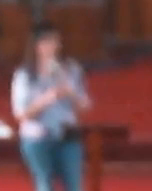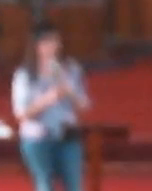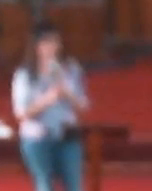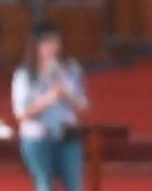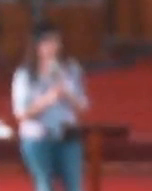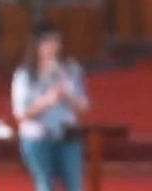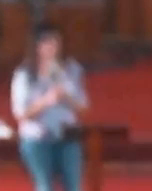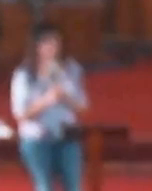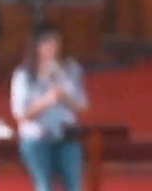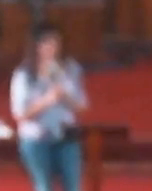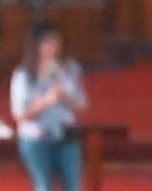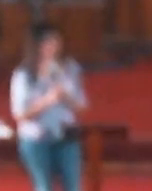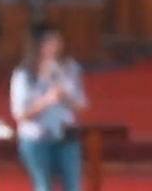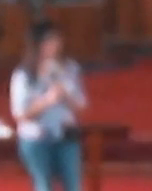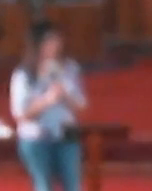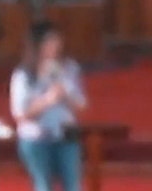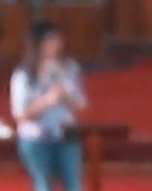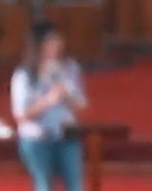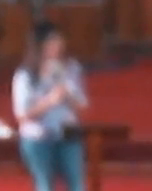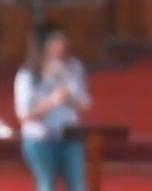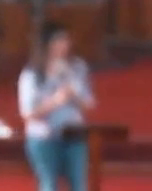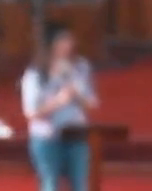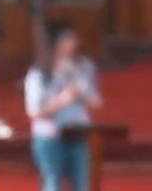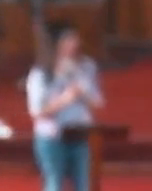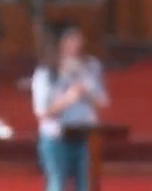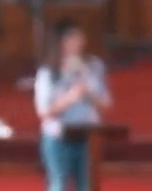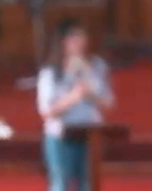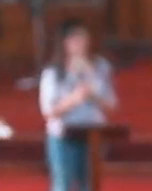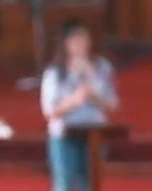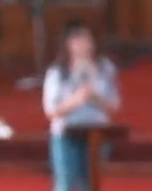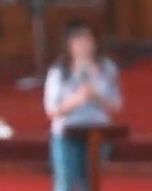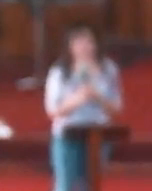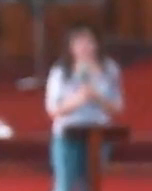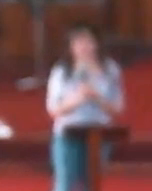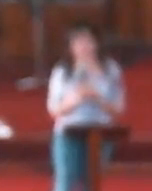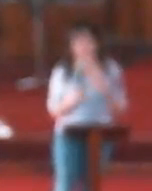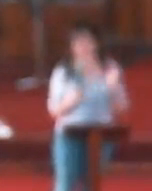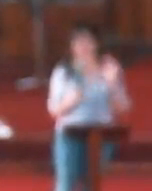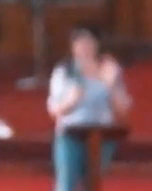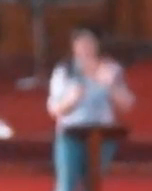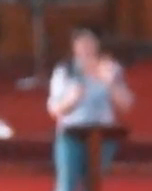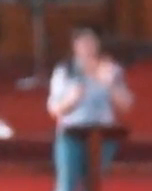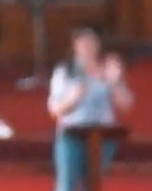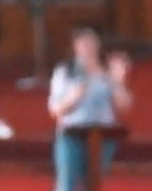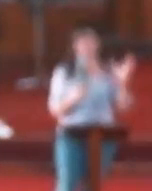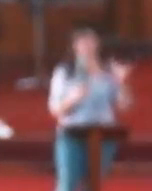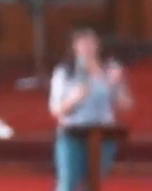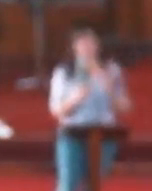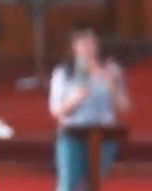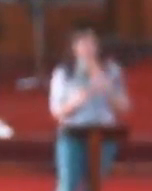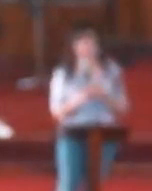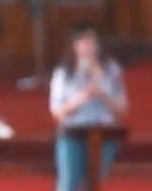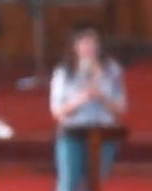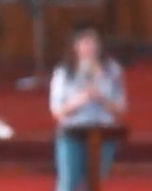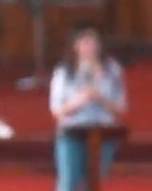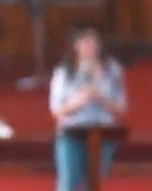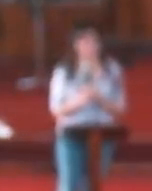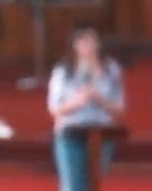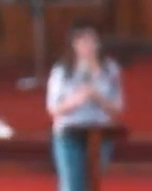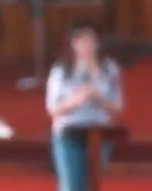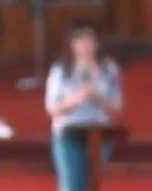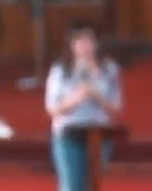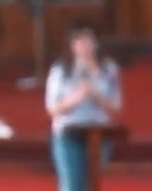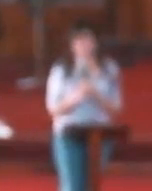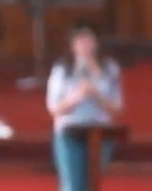to these bones. Y bueno, llega un carne y se llena los huesos de carne. So then the flesh becomes around the bones. Estaban